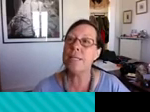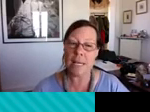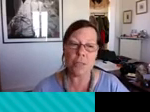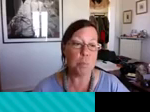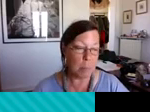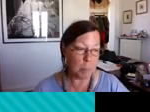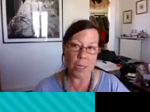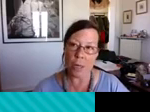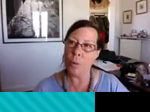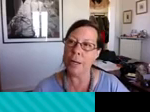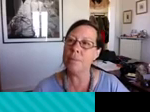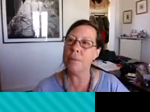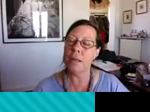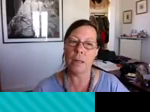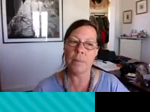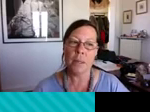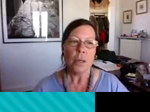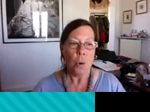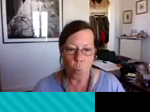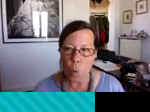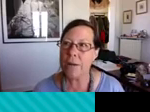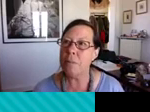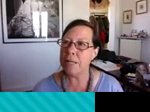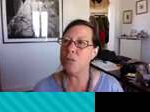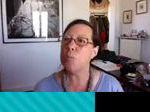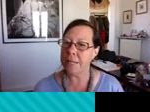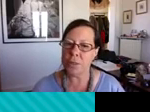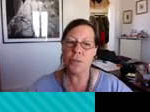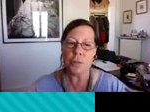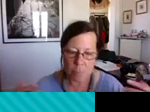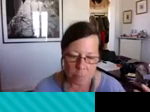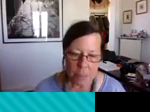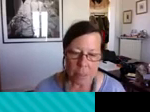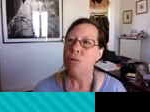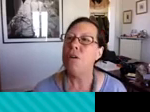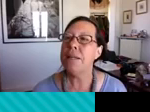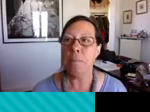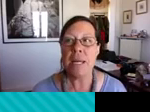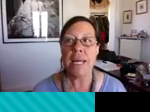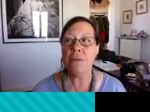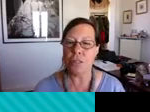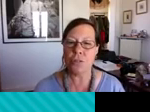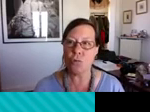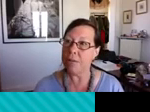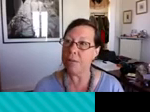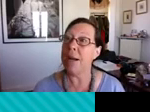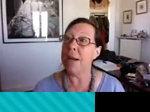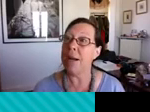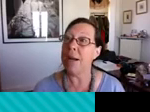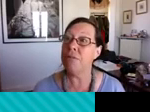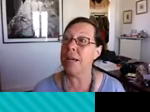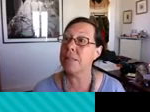who is, as you probably are aware, one of the major players funding many efforts to try to